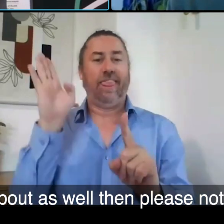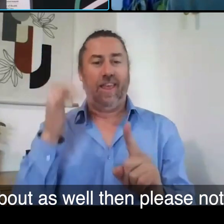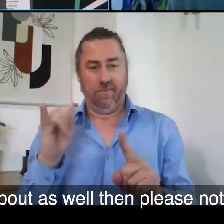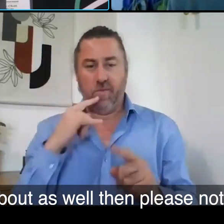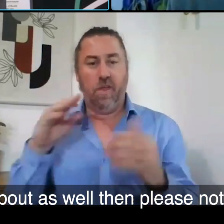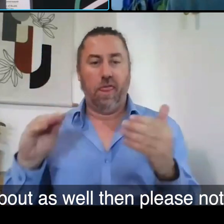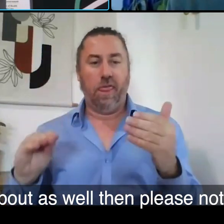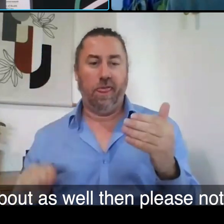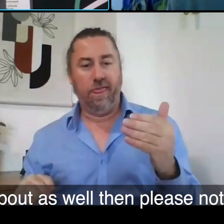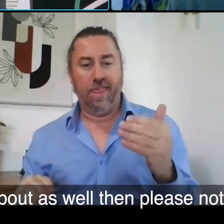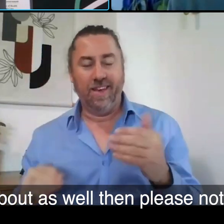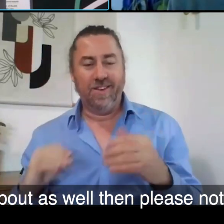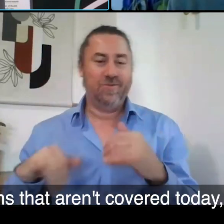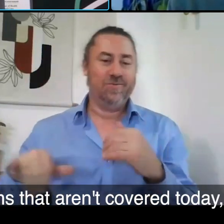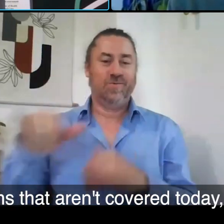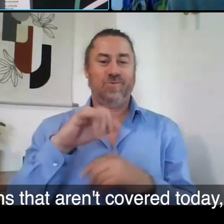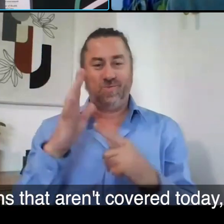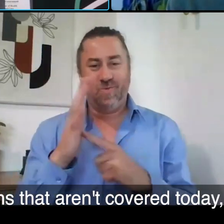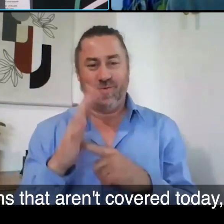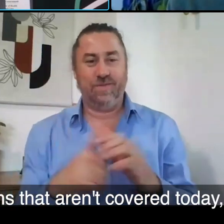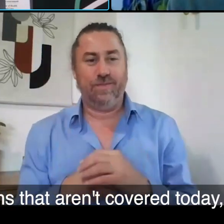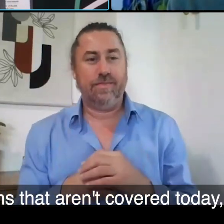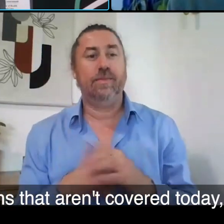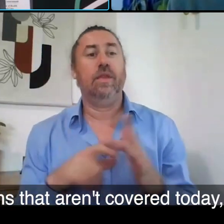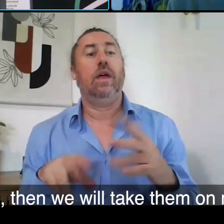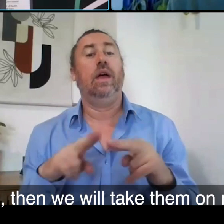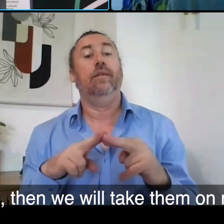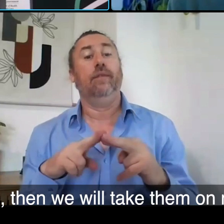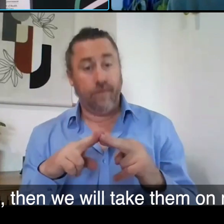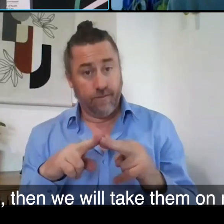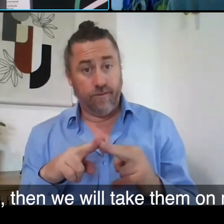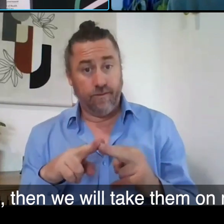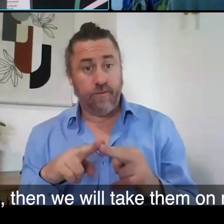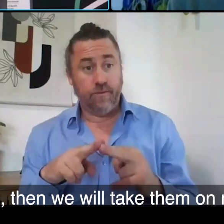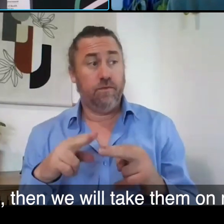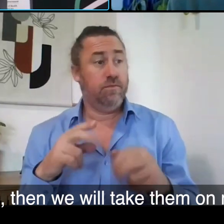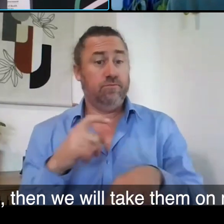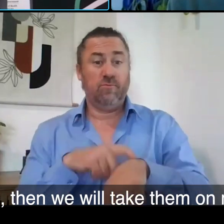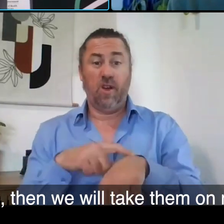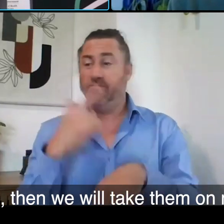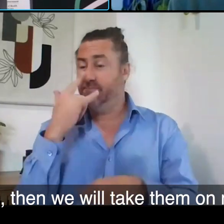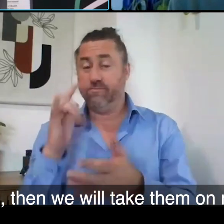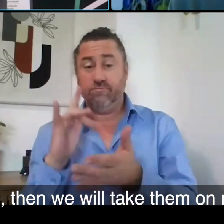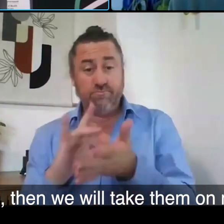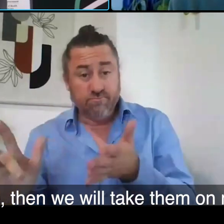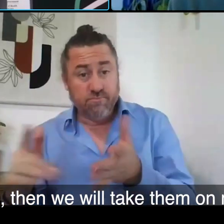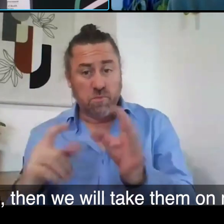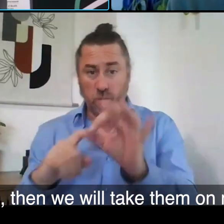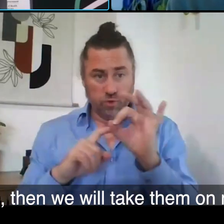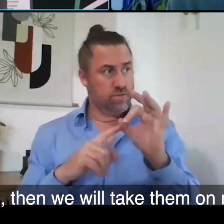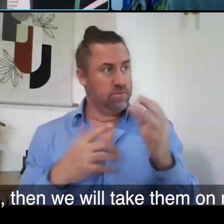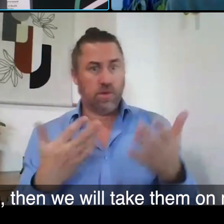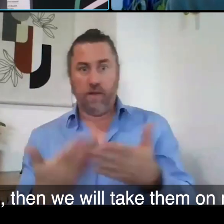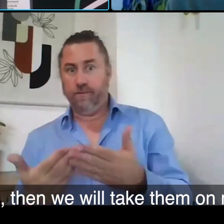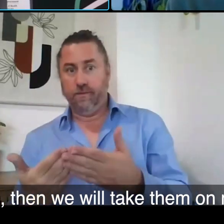please note that. Any questions that aren't covered today, if we've run out of time, then we will